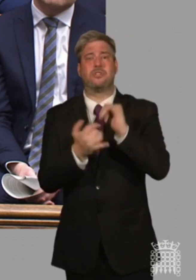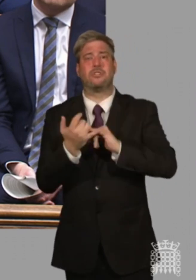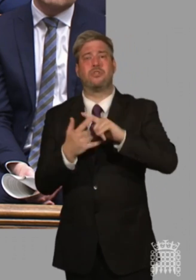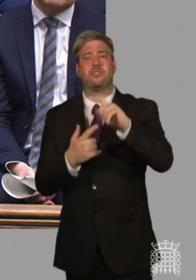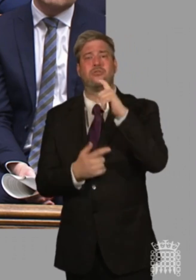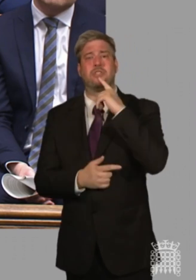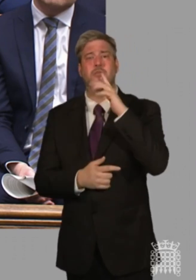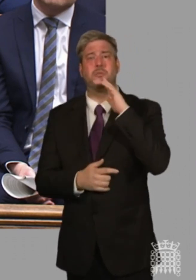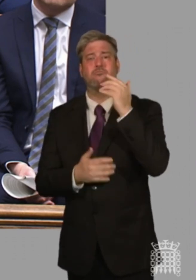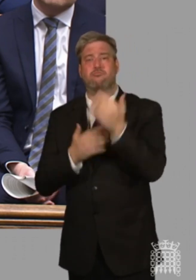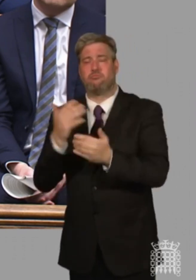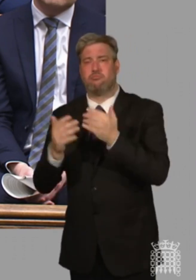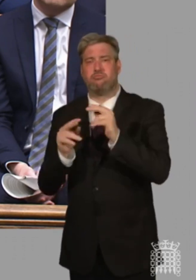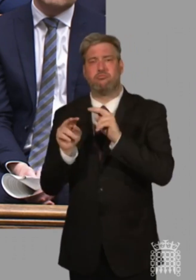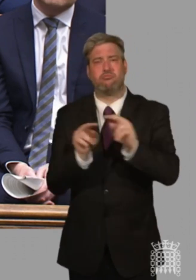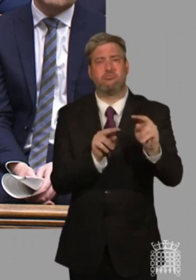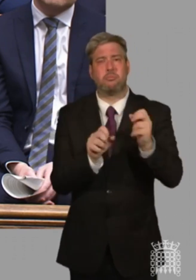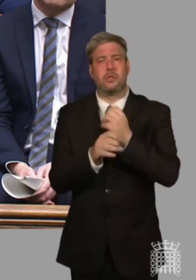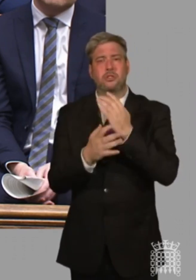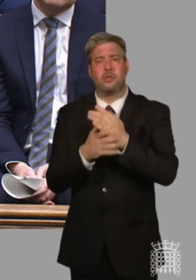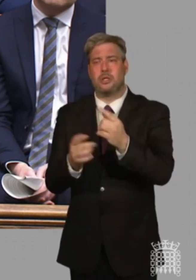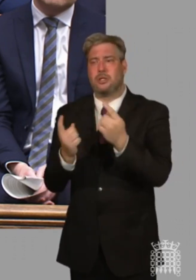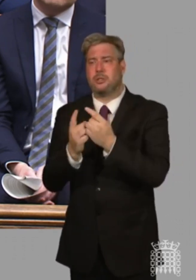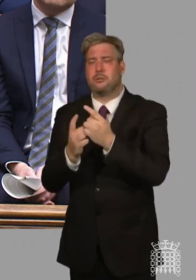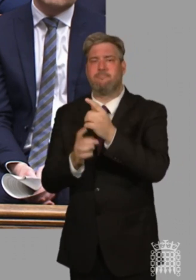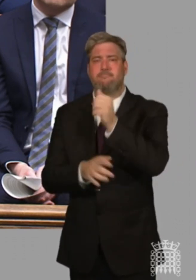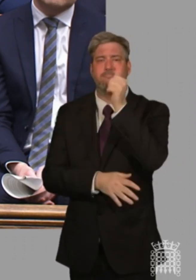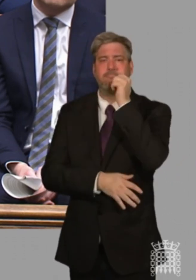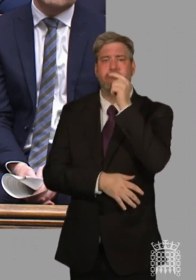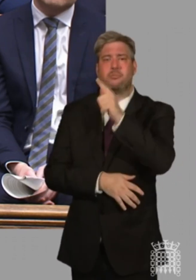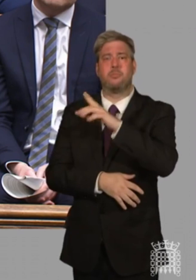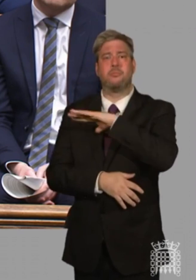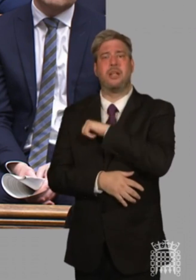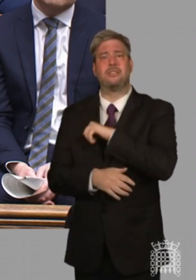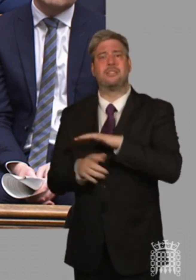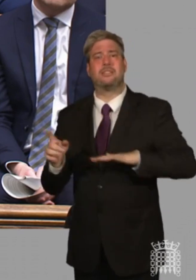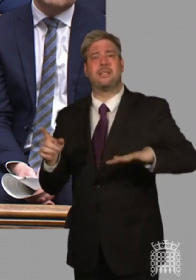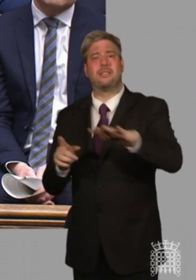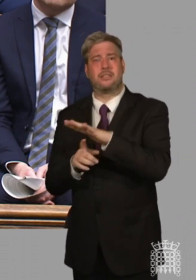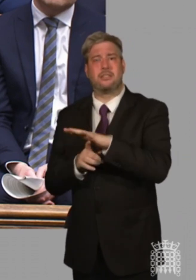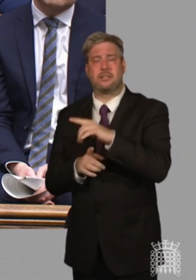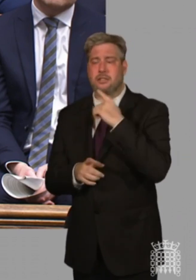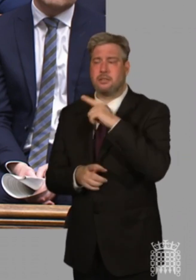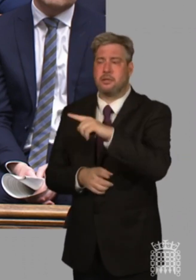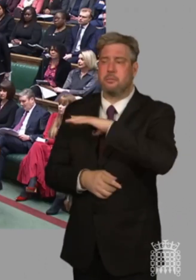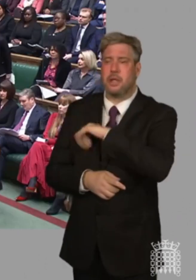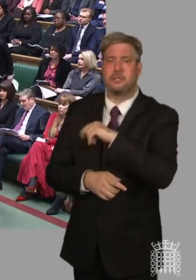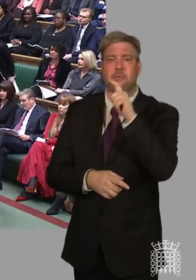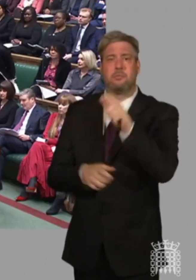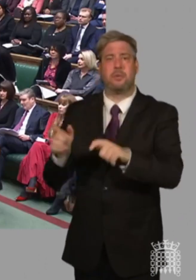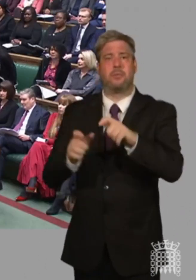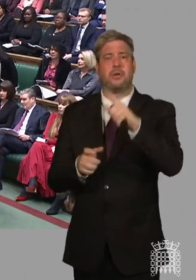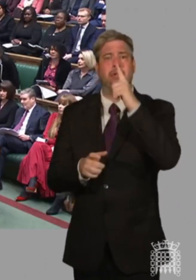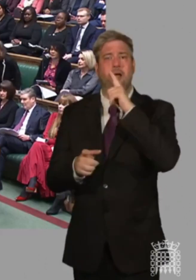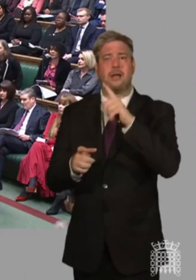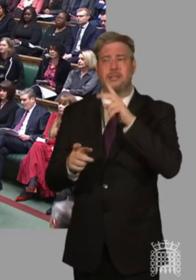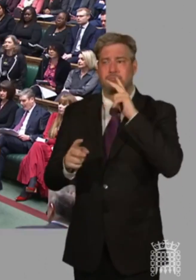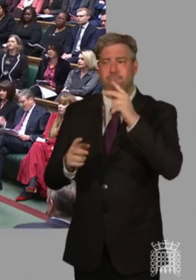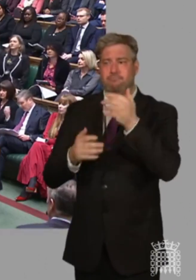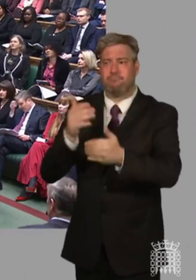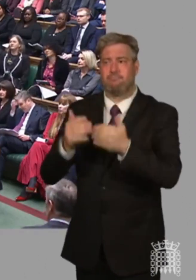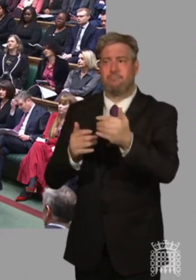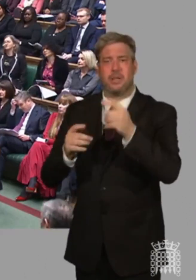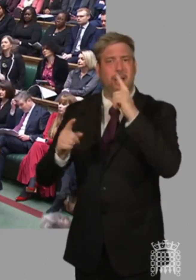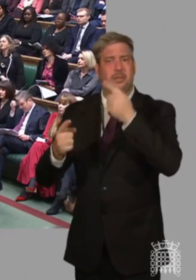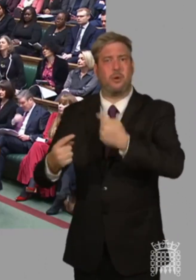not been signed off by Number 10. Does the Prime Minister agree with his Foreign Secretary? Mr.